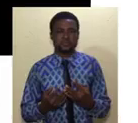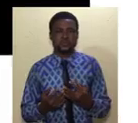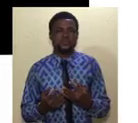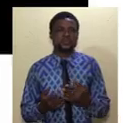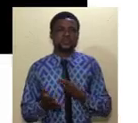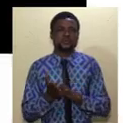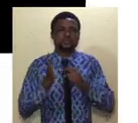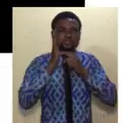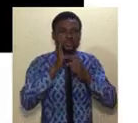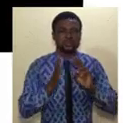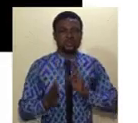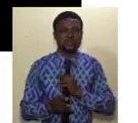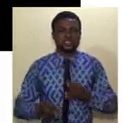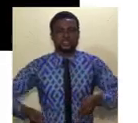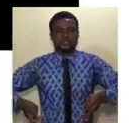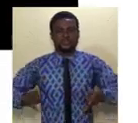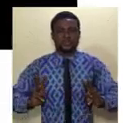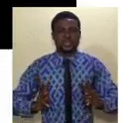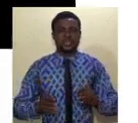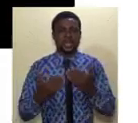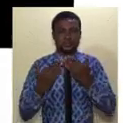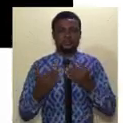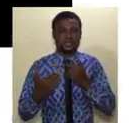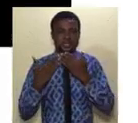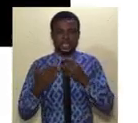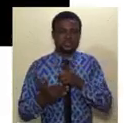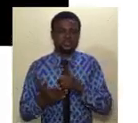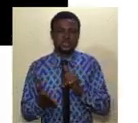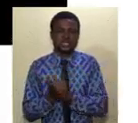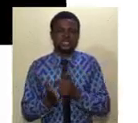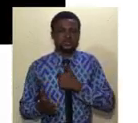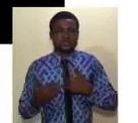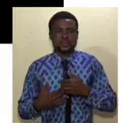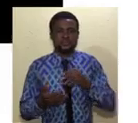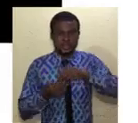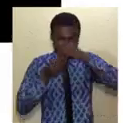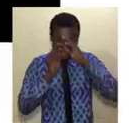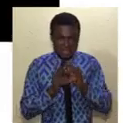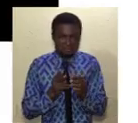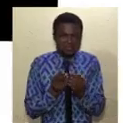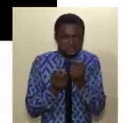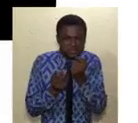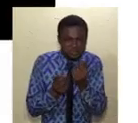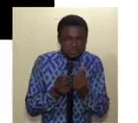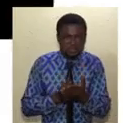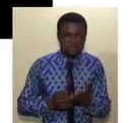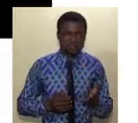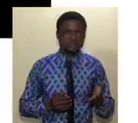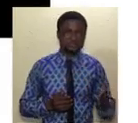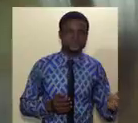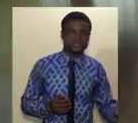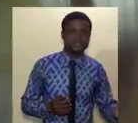this. I'm sure our listeners have been able to learn a few things more than what is flying around now about